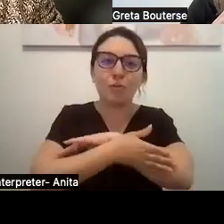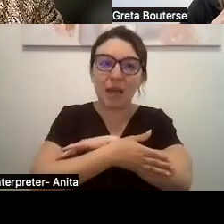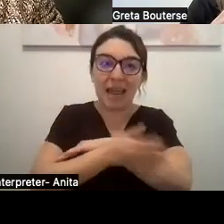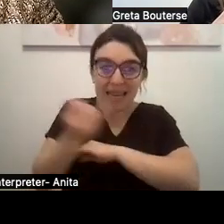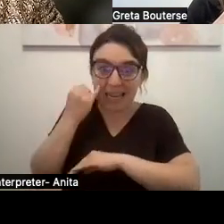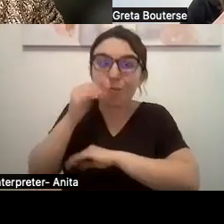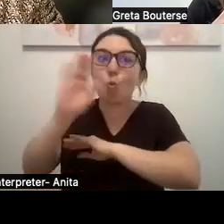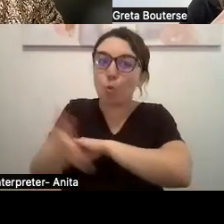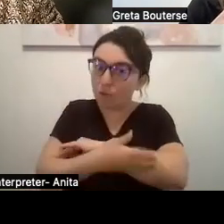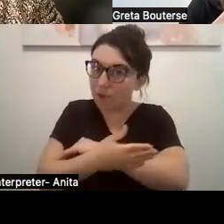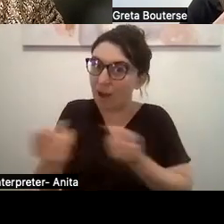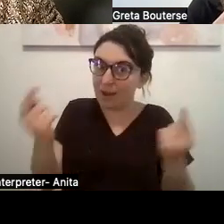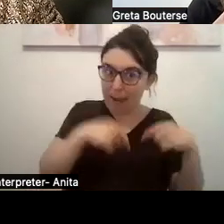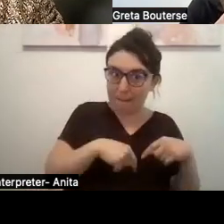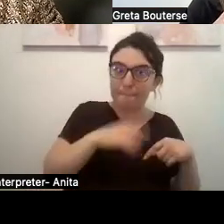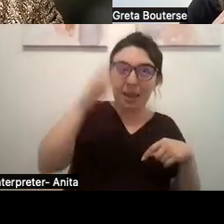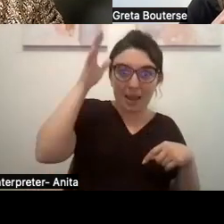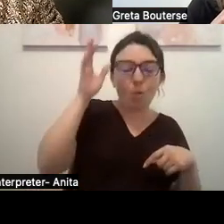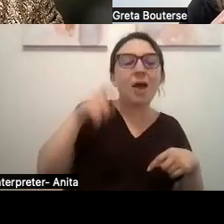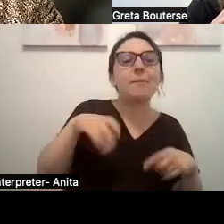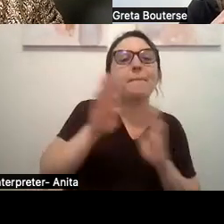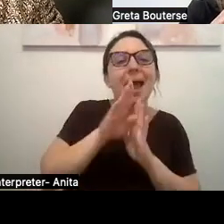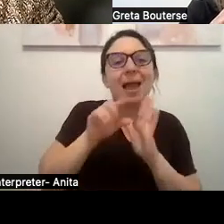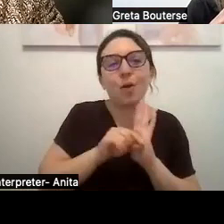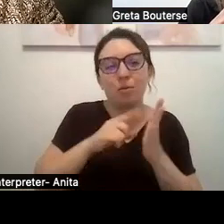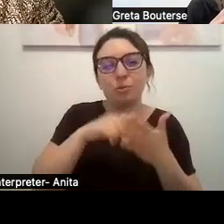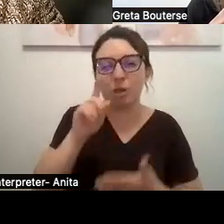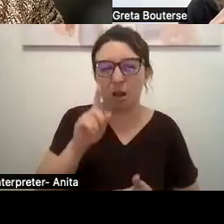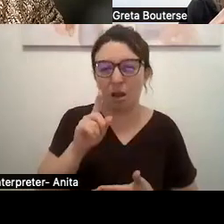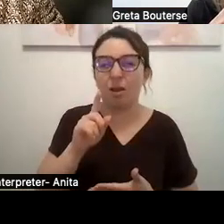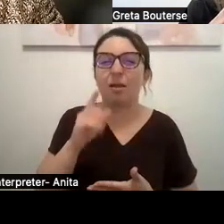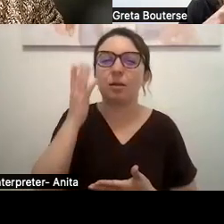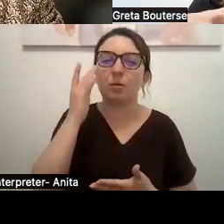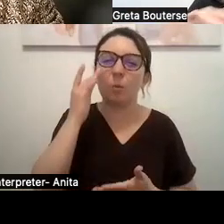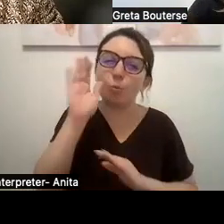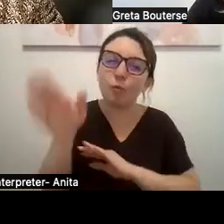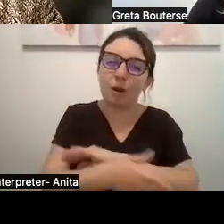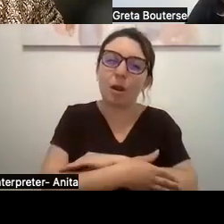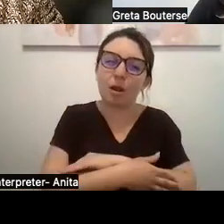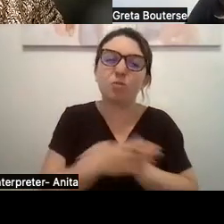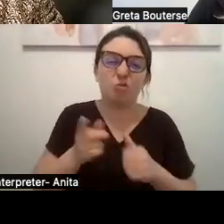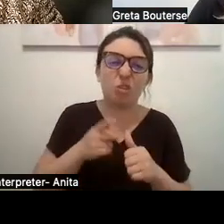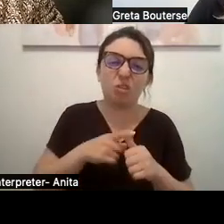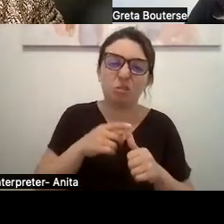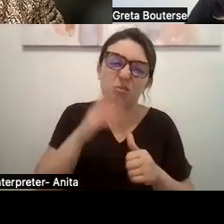on some of our volunteers who might be spending more time with students.